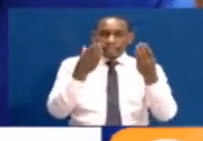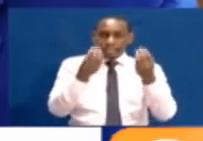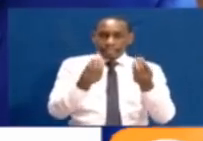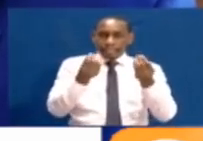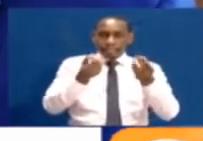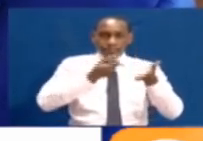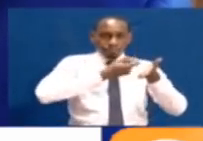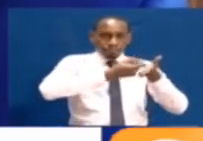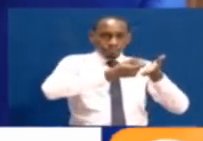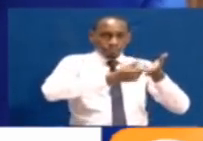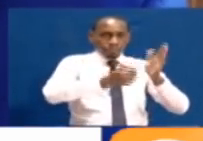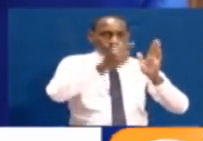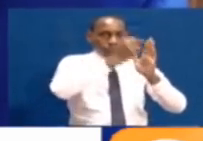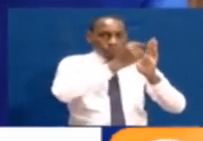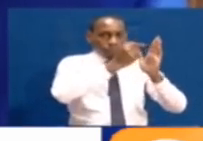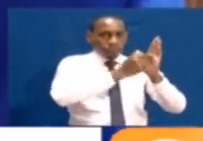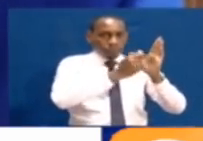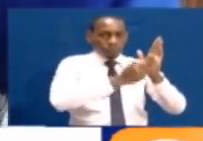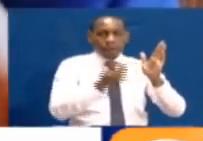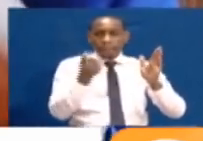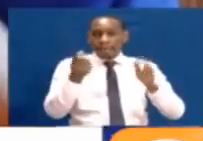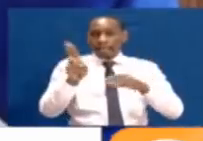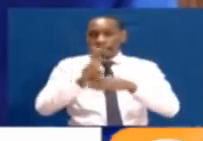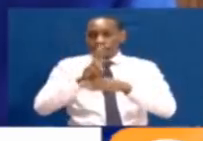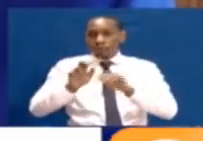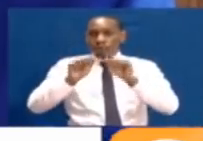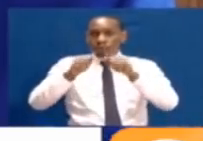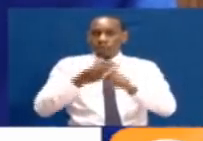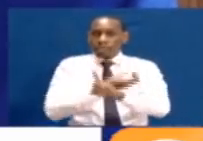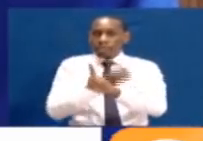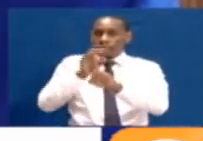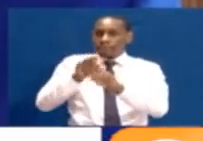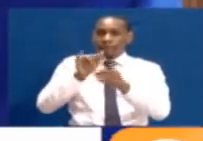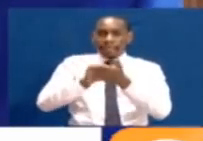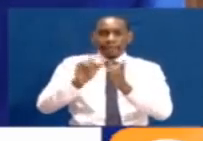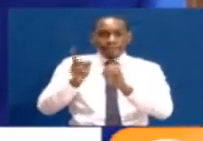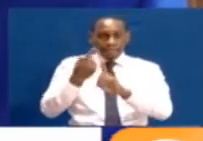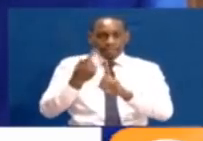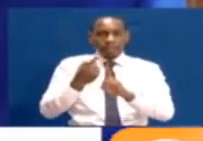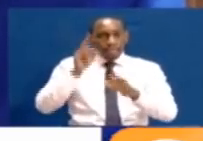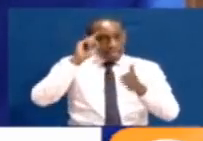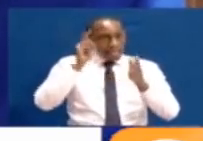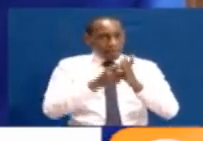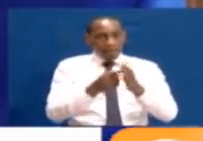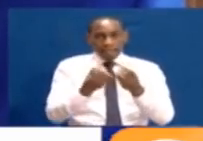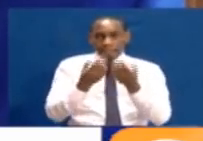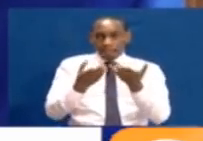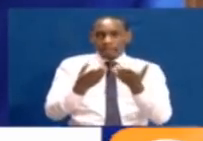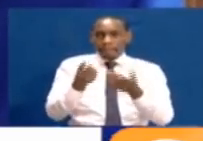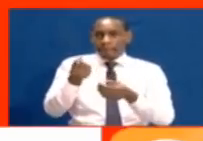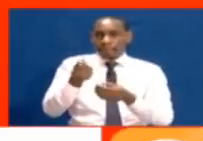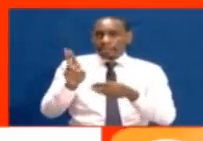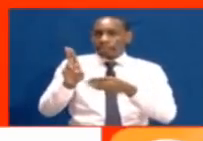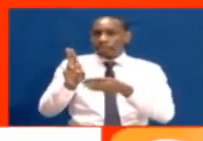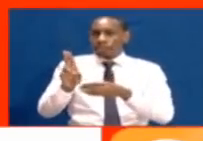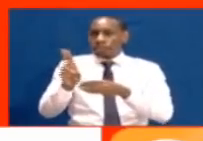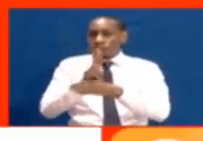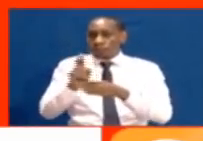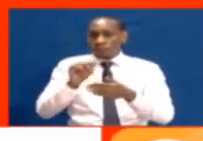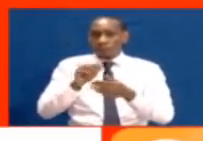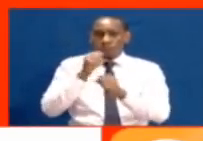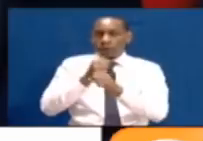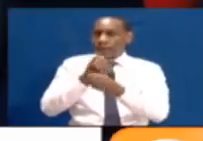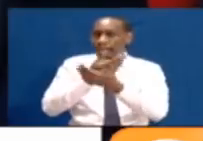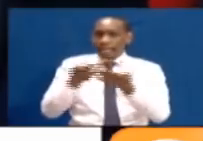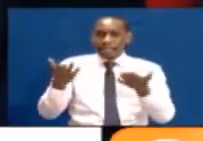down every cent you spend. It will empower you in that you will first of all recognize how much money passes through your hands. Whichever job you're